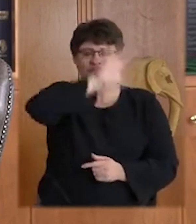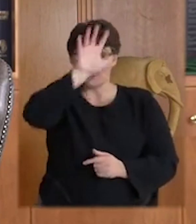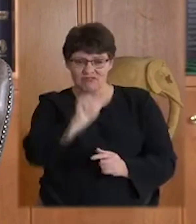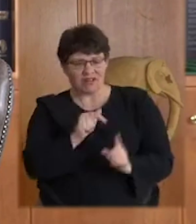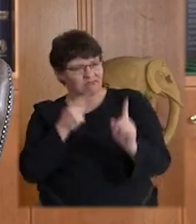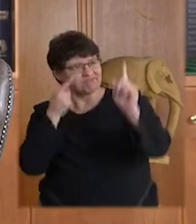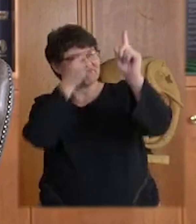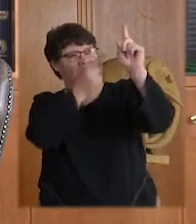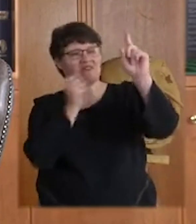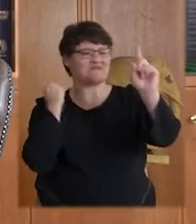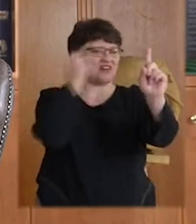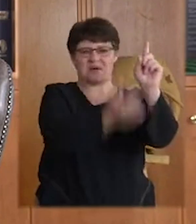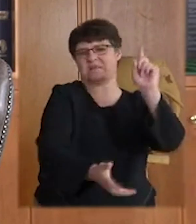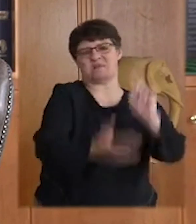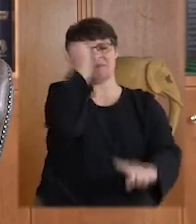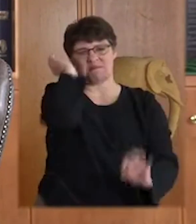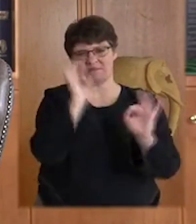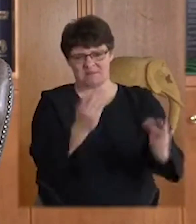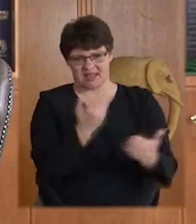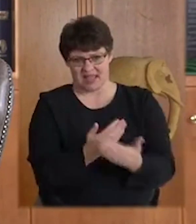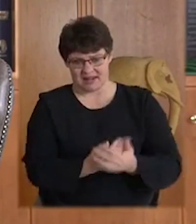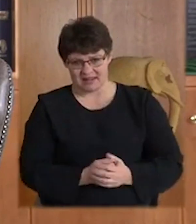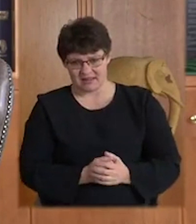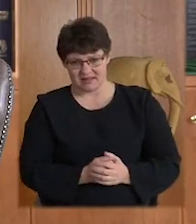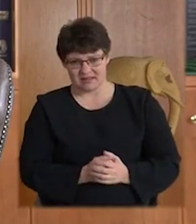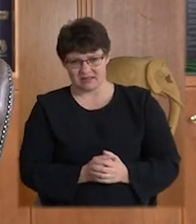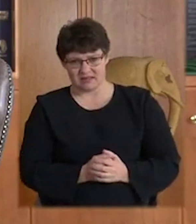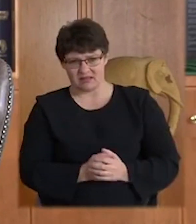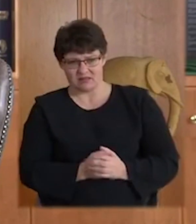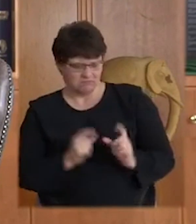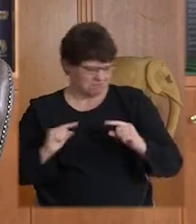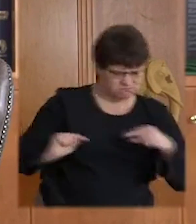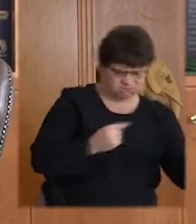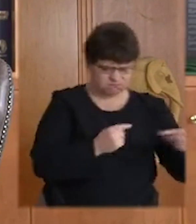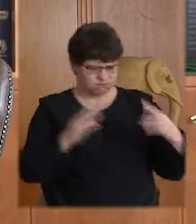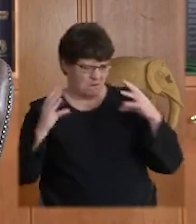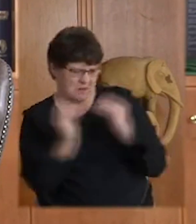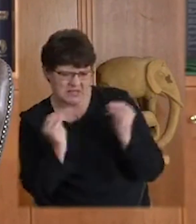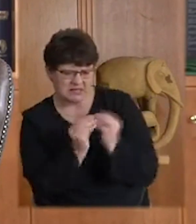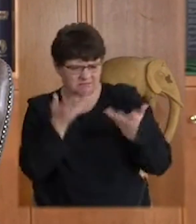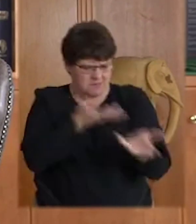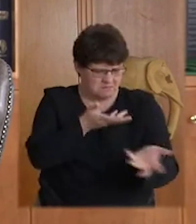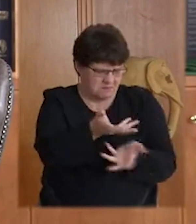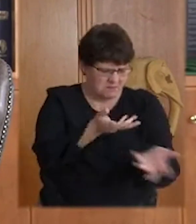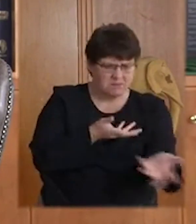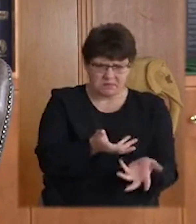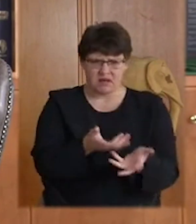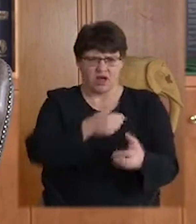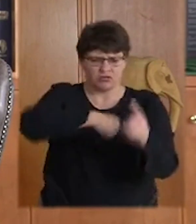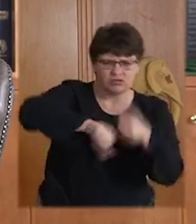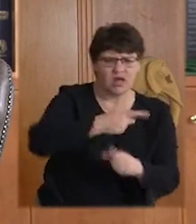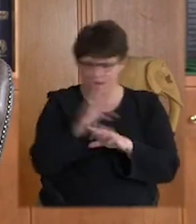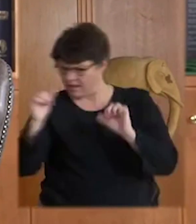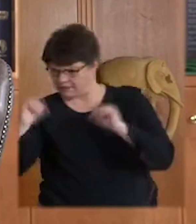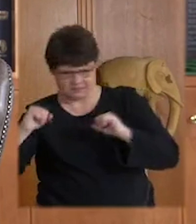Robust engagement, strong institutions, social compacting, and consensus